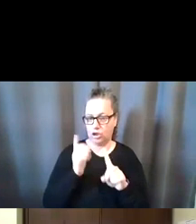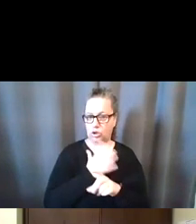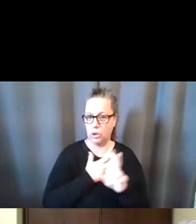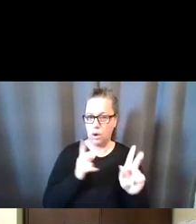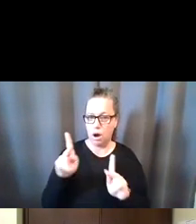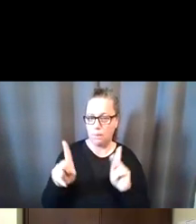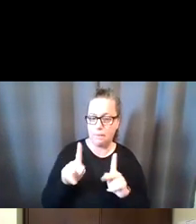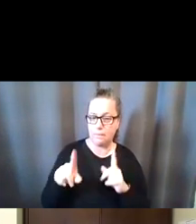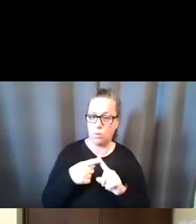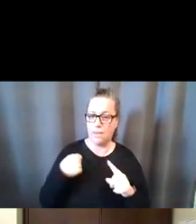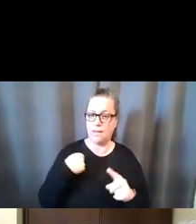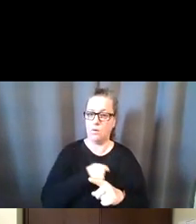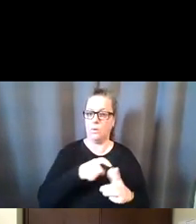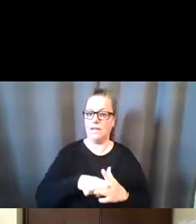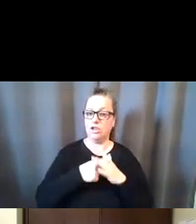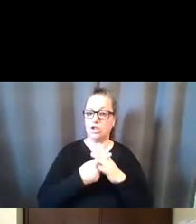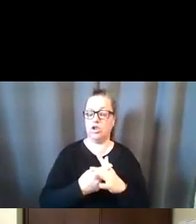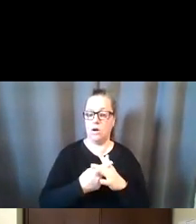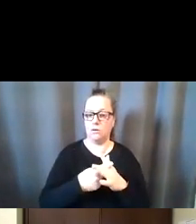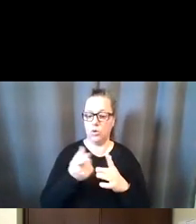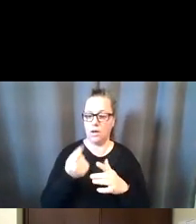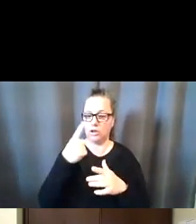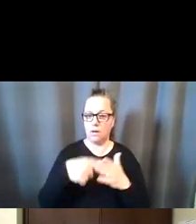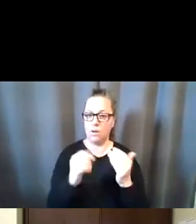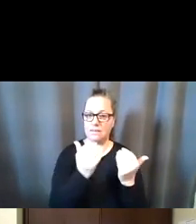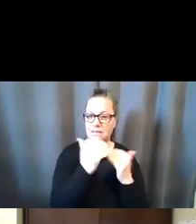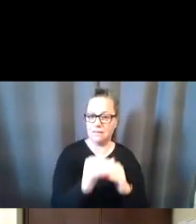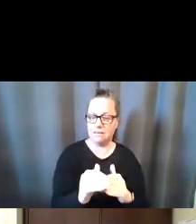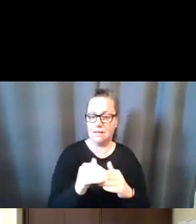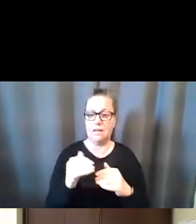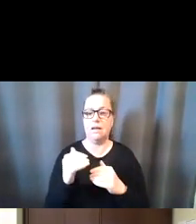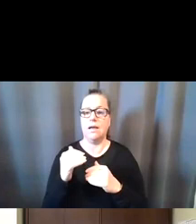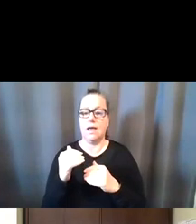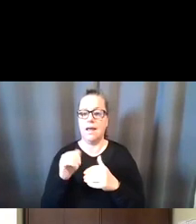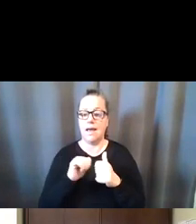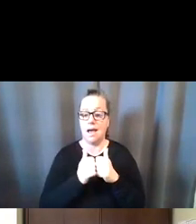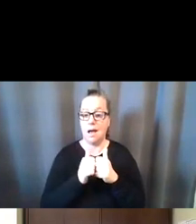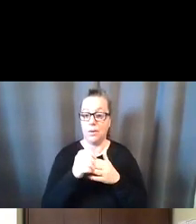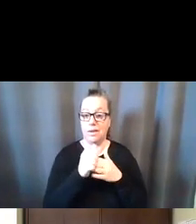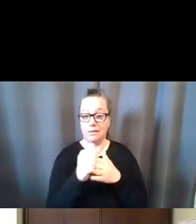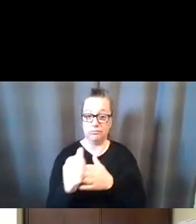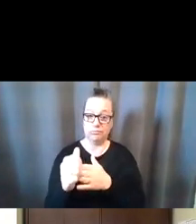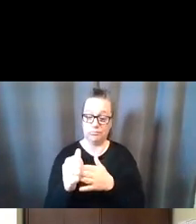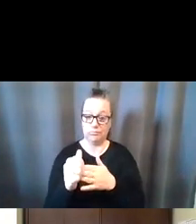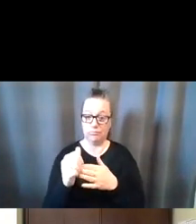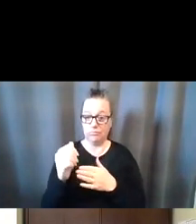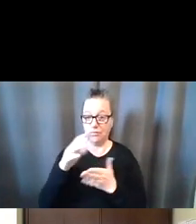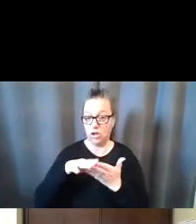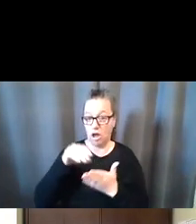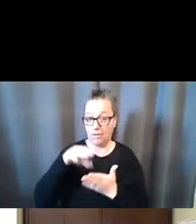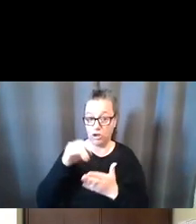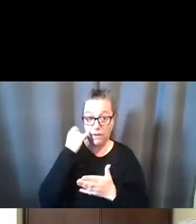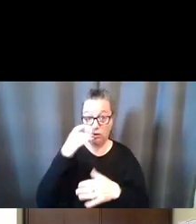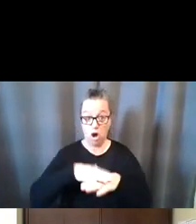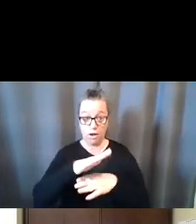to understand what's inhibiting or restraining and how we might drive knowledge. So if you're playing along on your